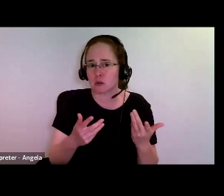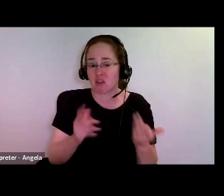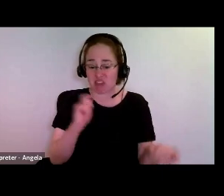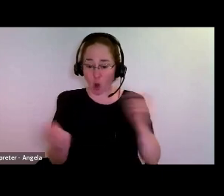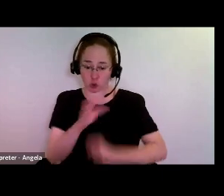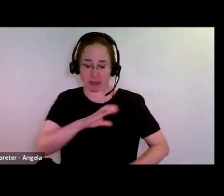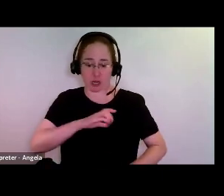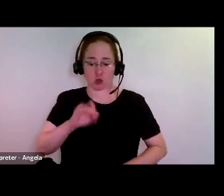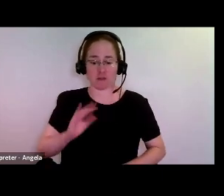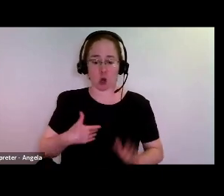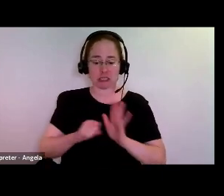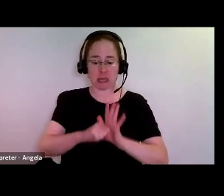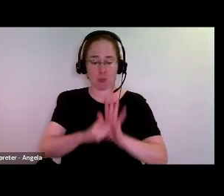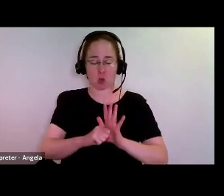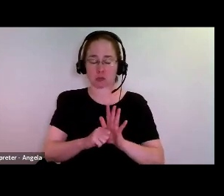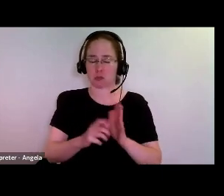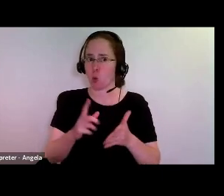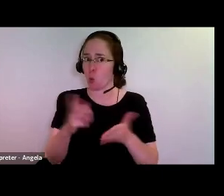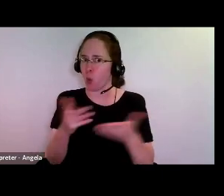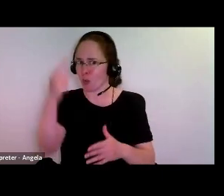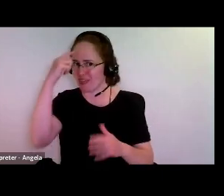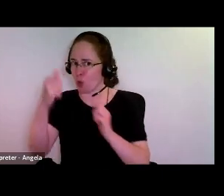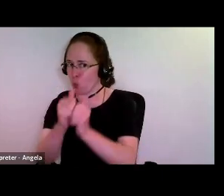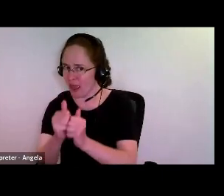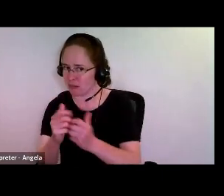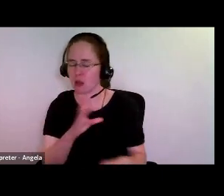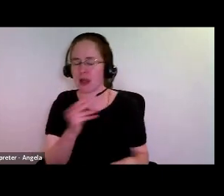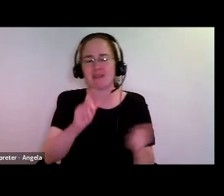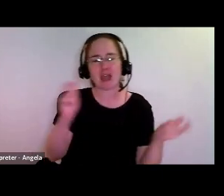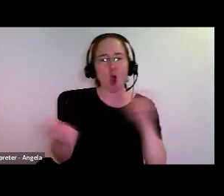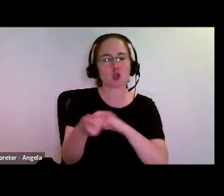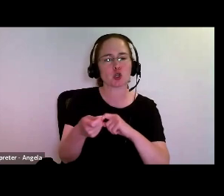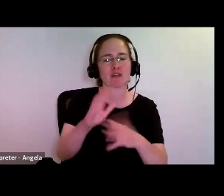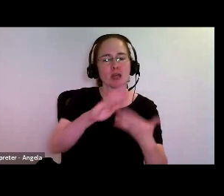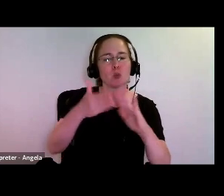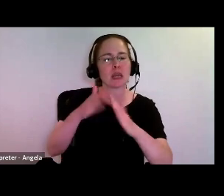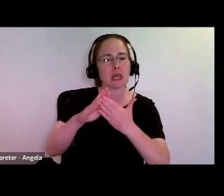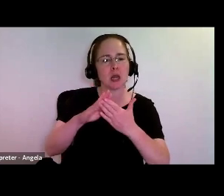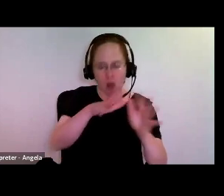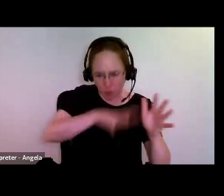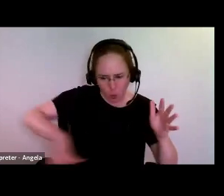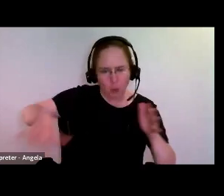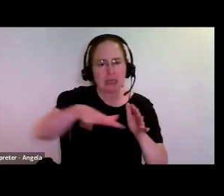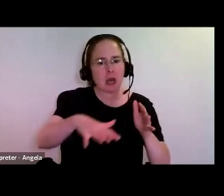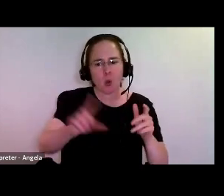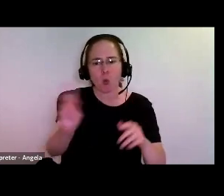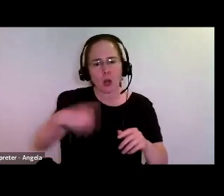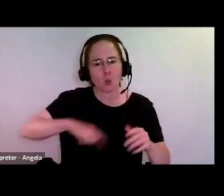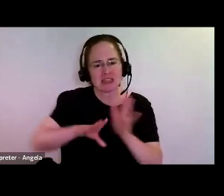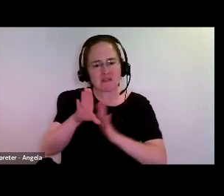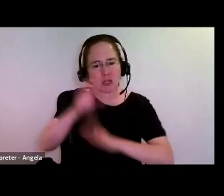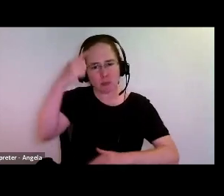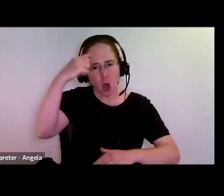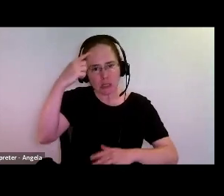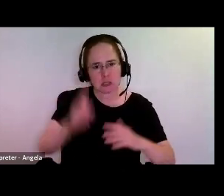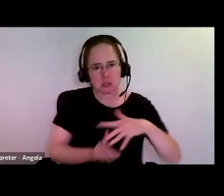of our symbols, the things we think with, and they alter the nature of community, the arena in which thoughts develop. And so I think